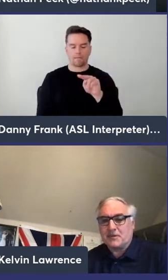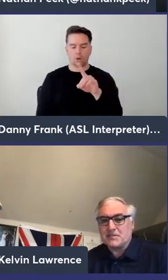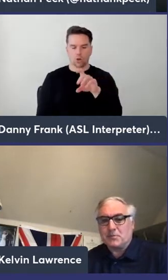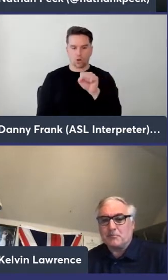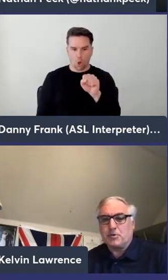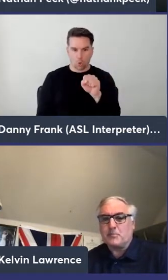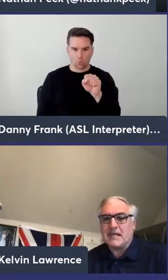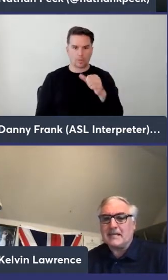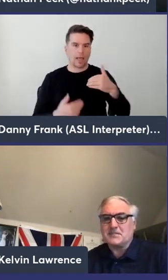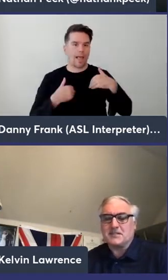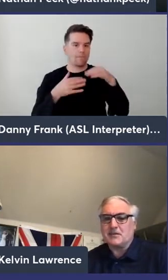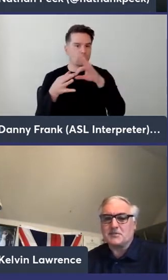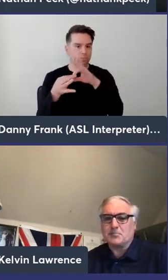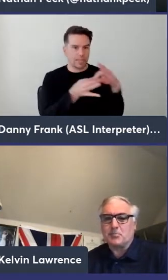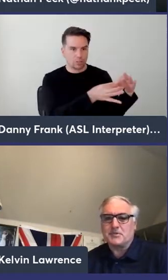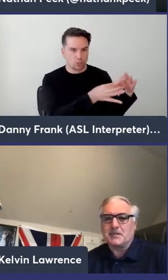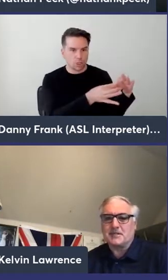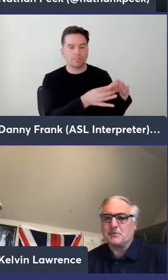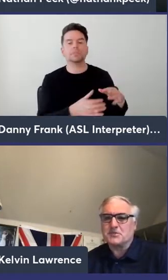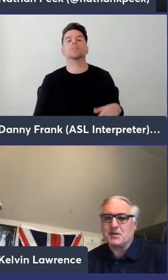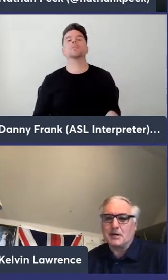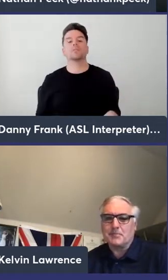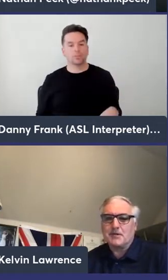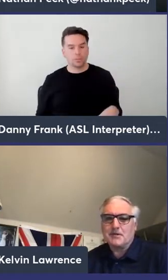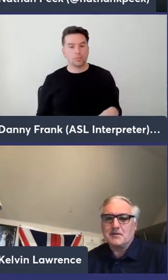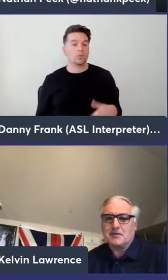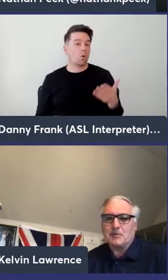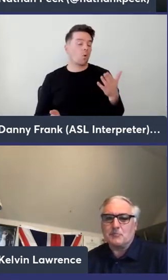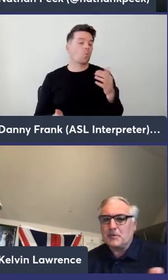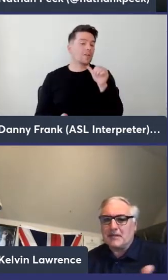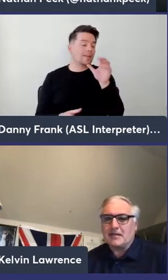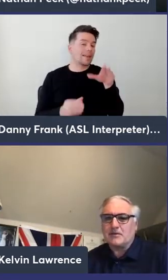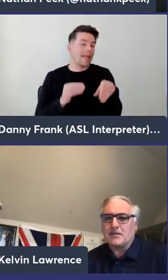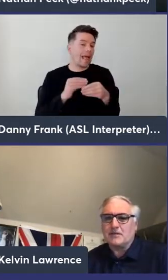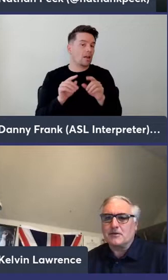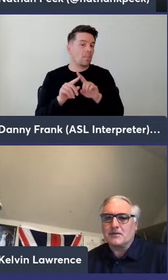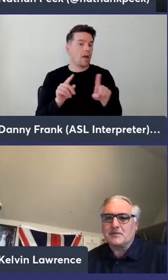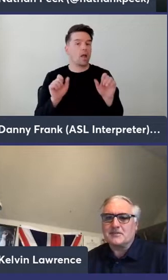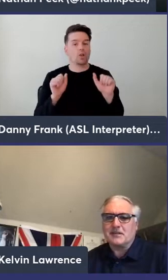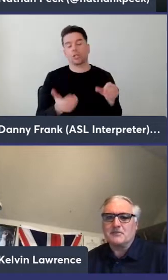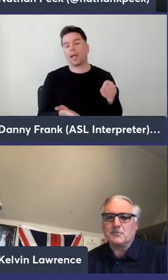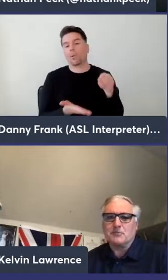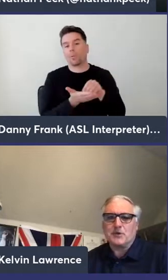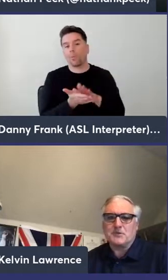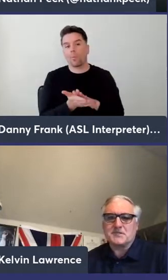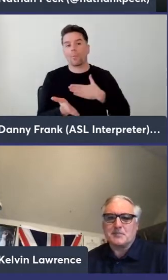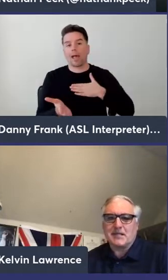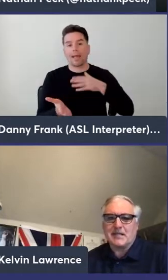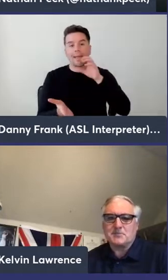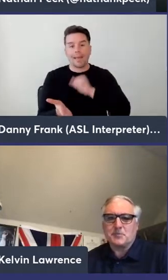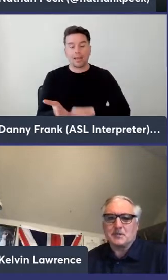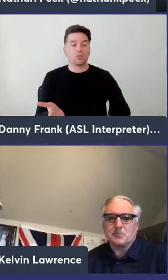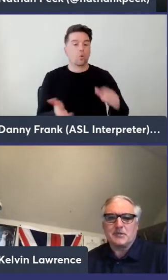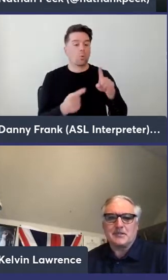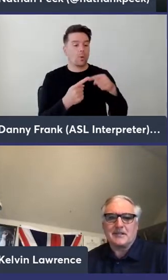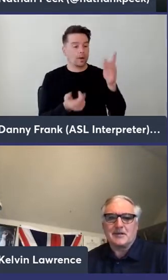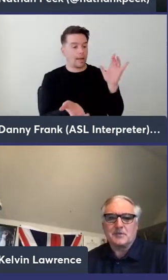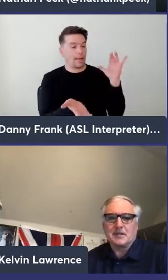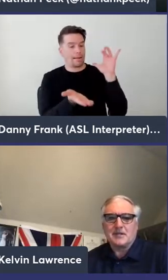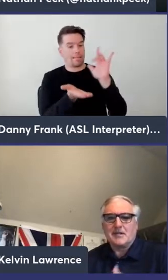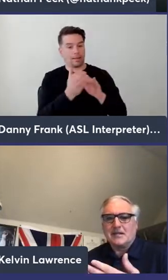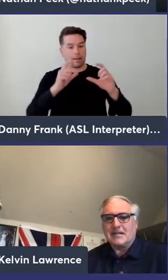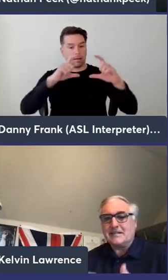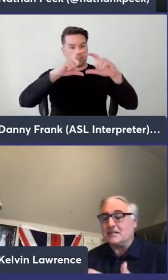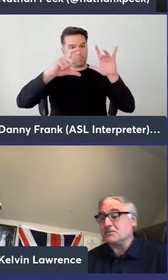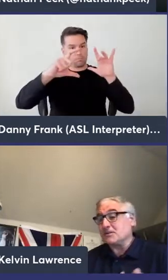We could, for example, have put my age in here as a property, and then it would show up. When we click on it and look at the details, we would see my age, but we didn't put it in there.